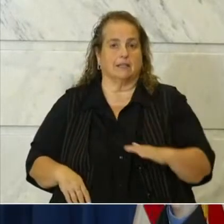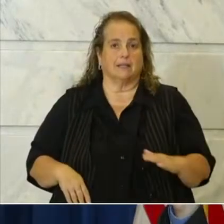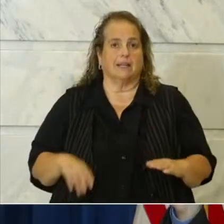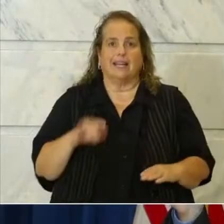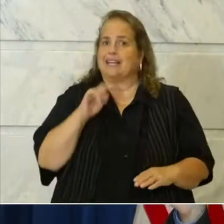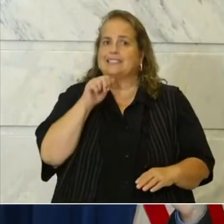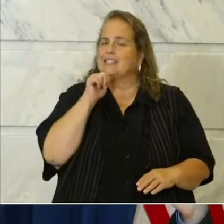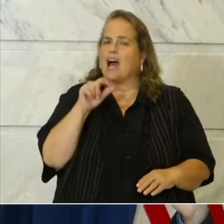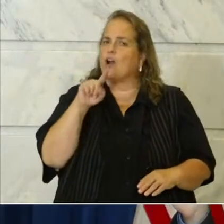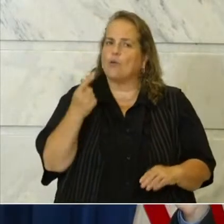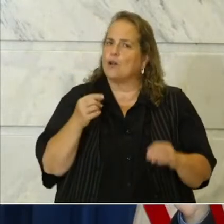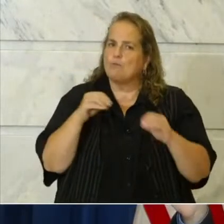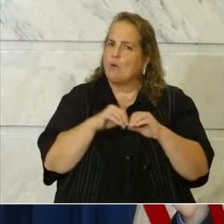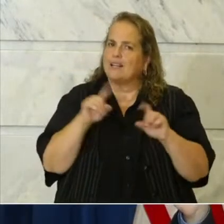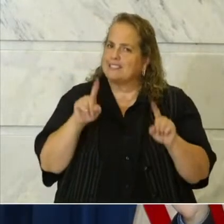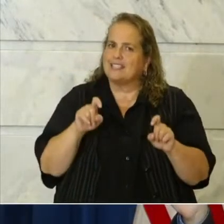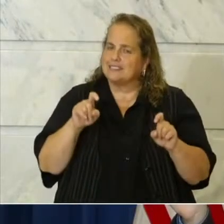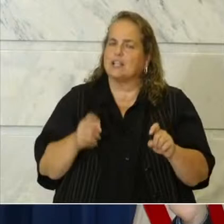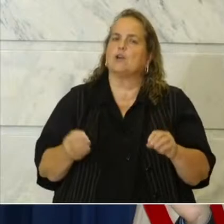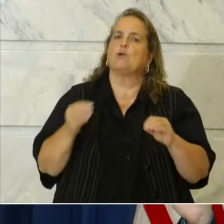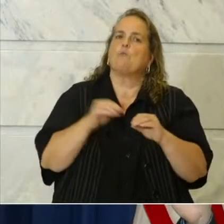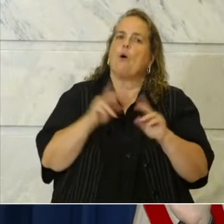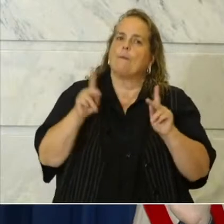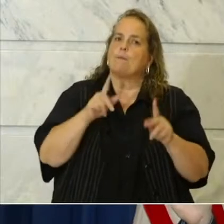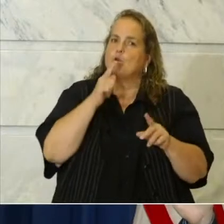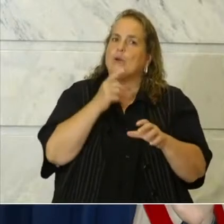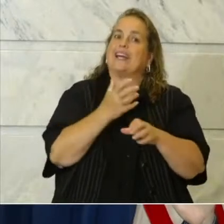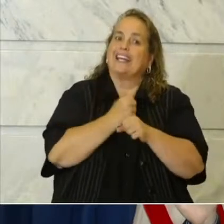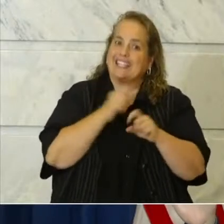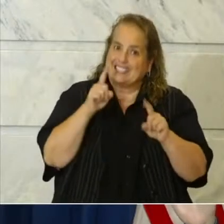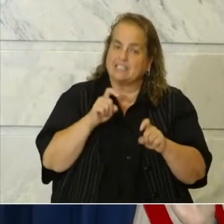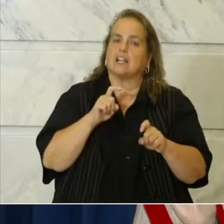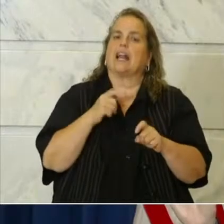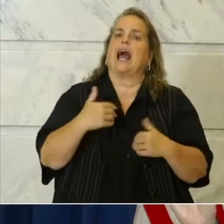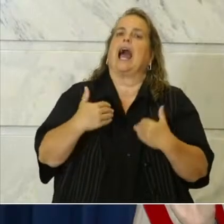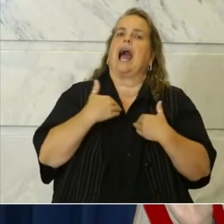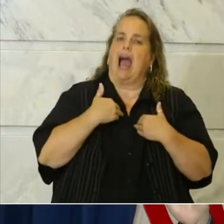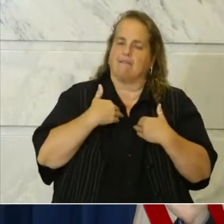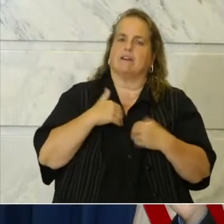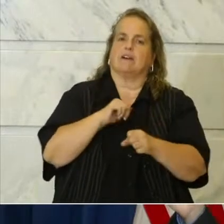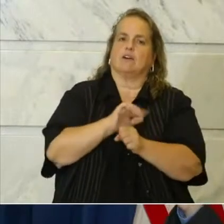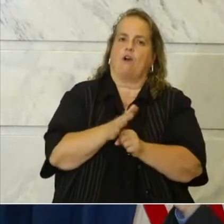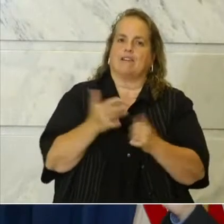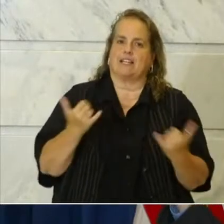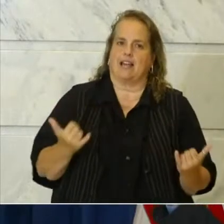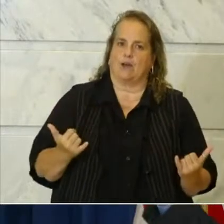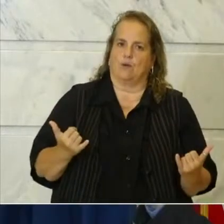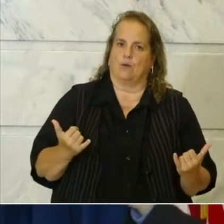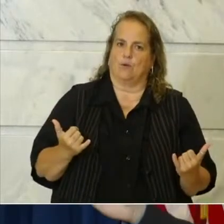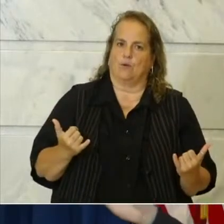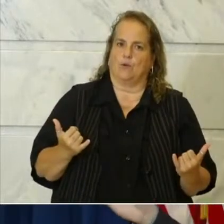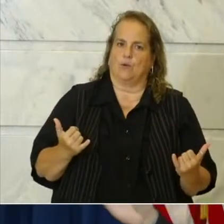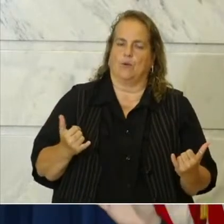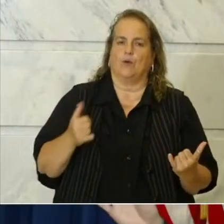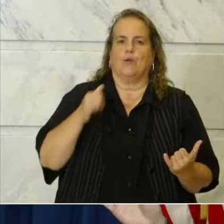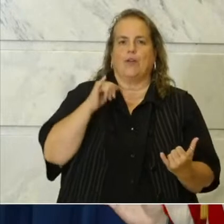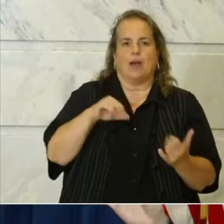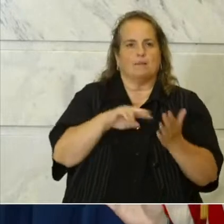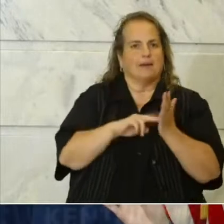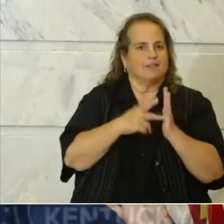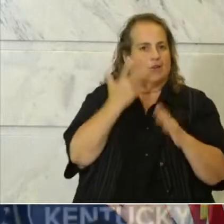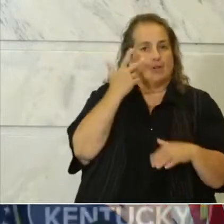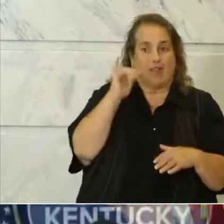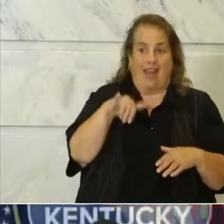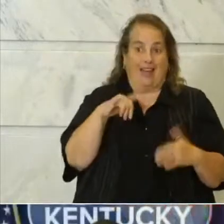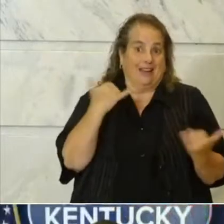more testing. It's that more people who are getting testing are testing positive. This helps normalize now with 3 or 4